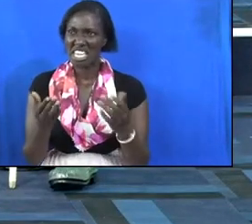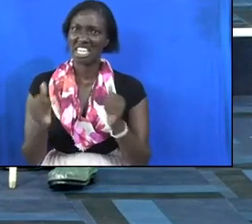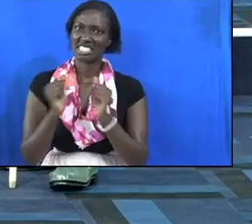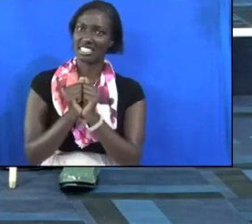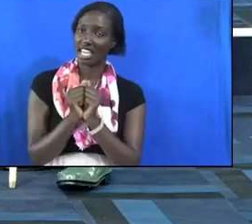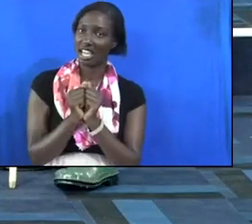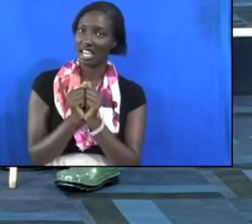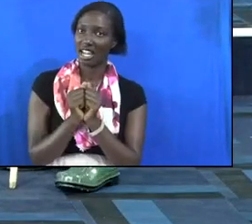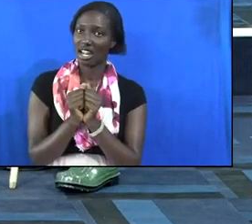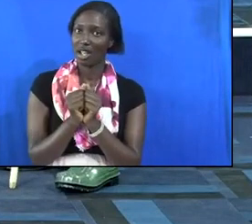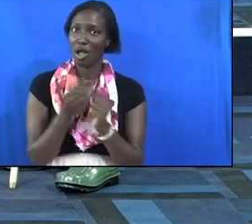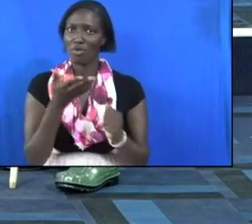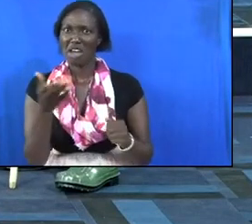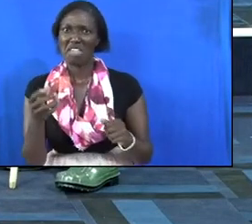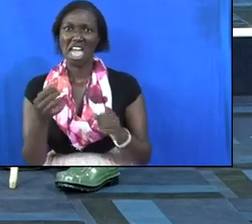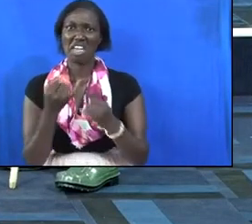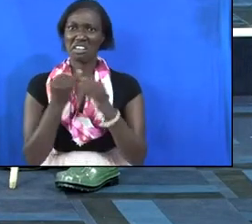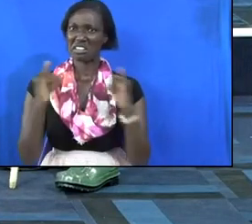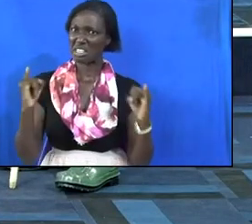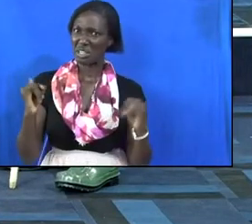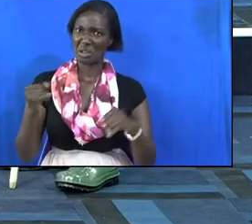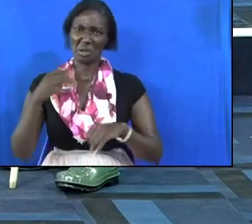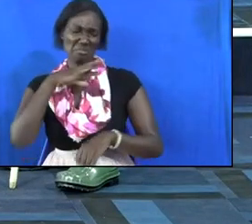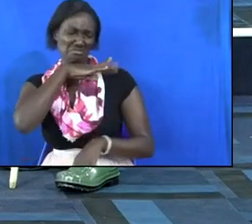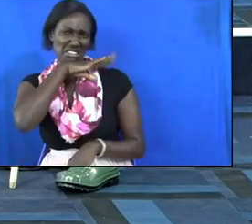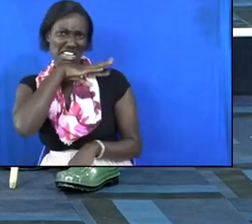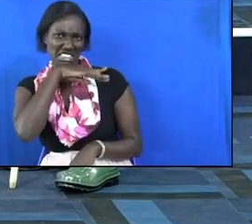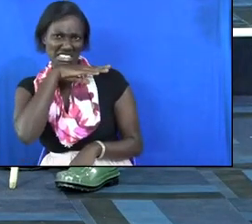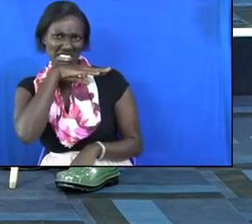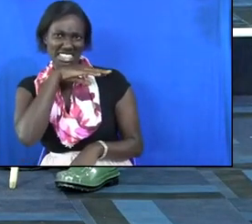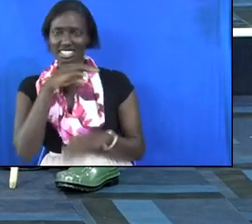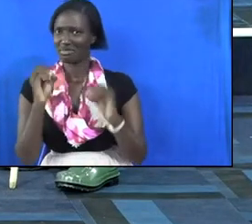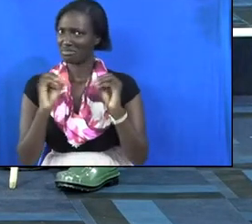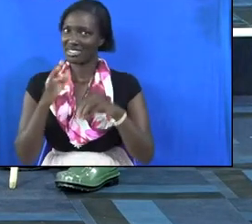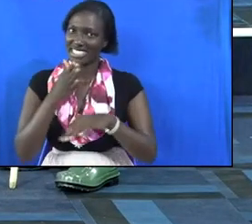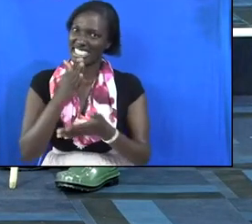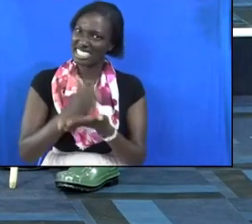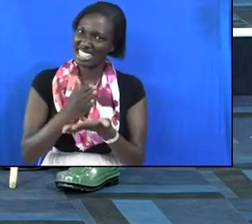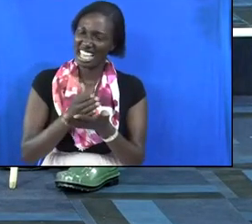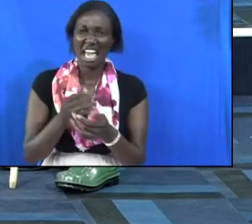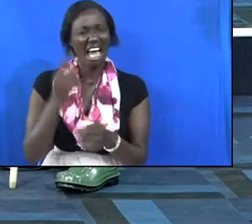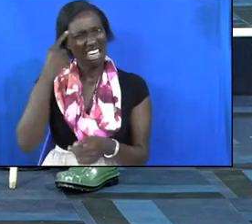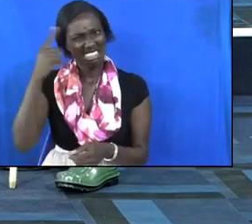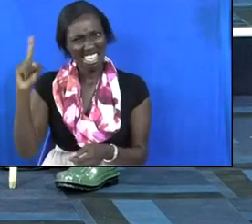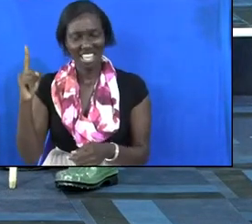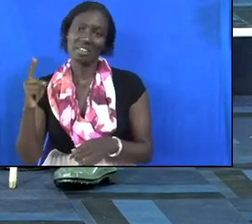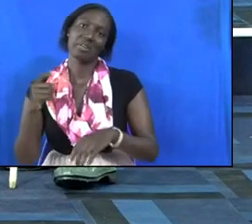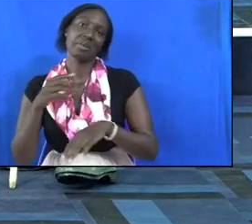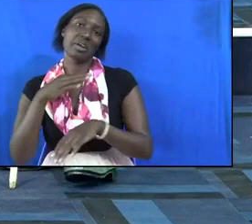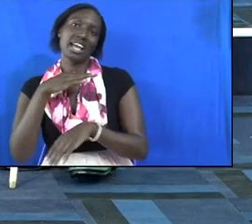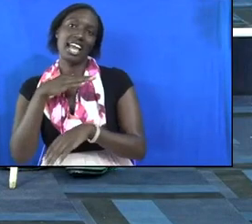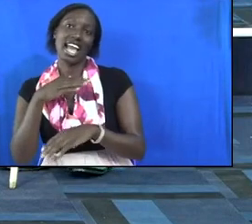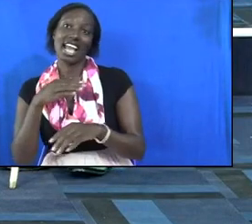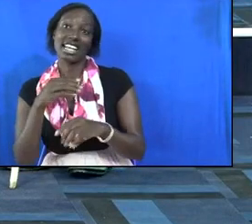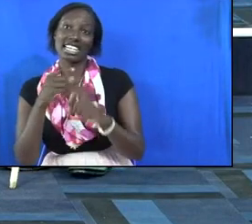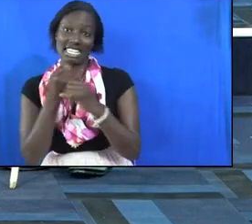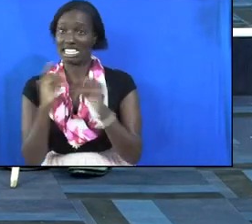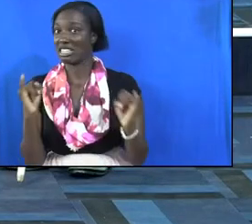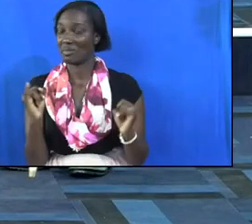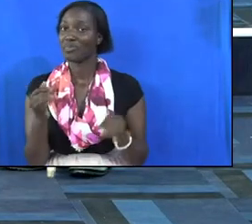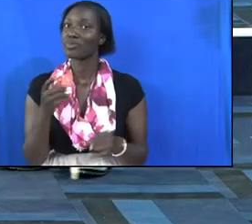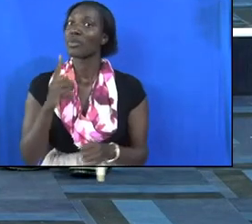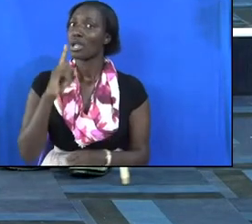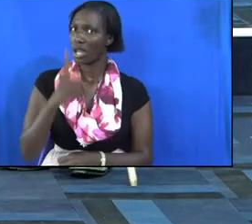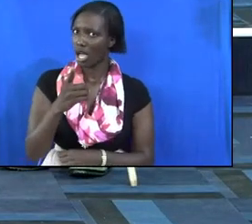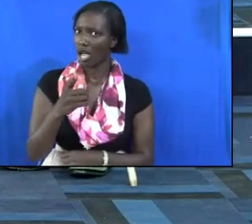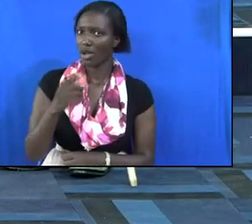About 10. Okay, were they clean or dirty? I'm not so sure, but I think they were clean. Okay. Next time you go to the